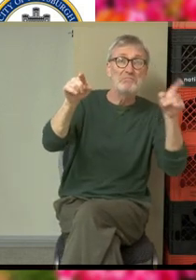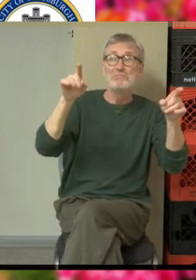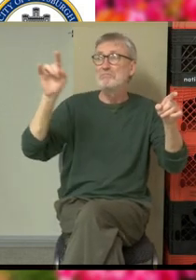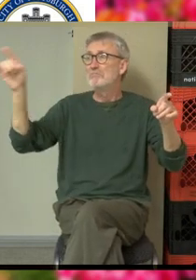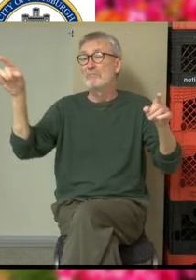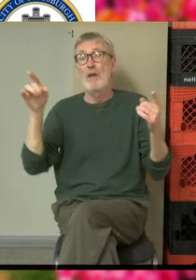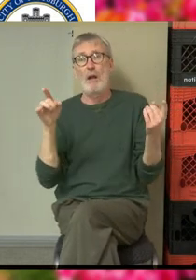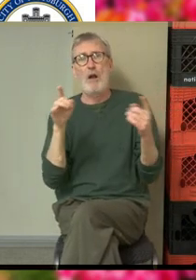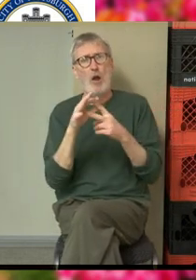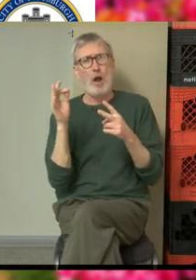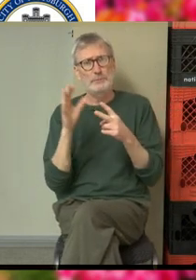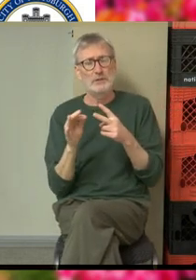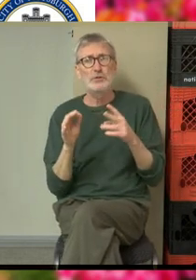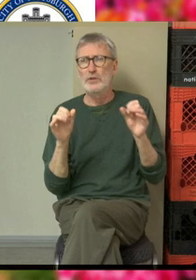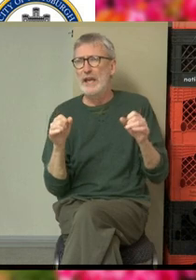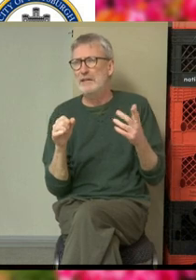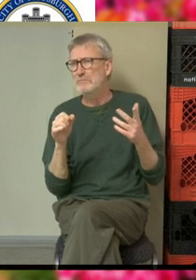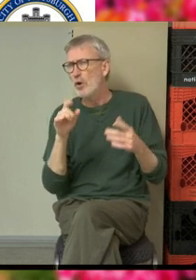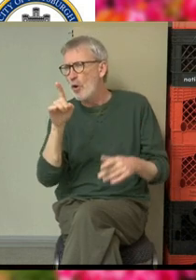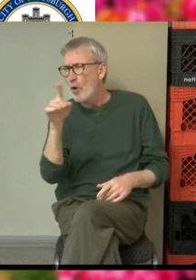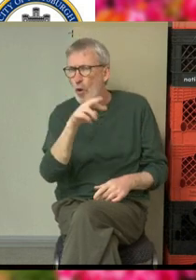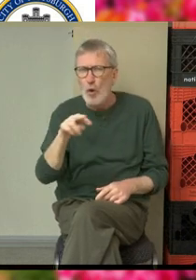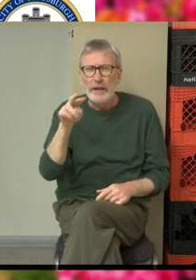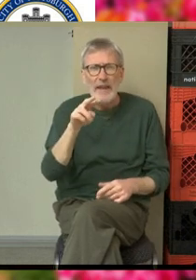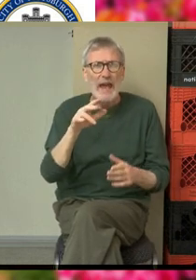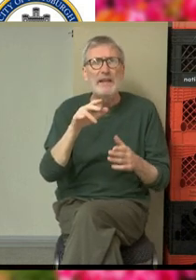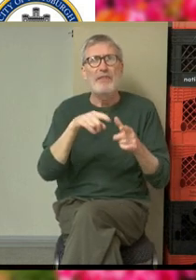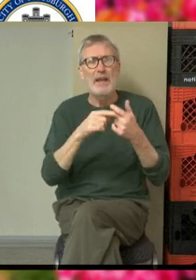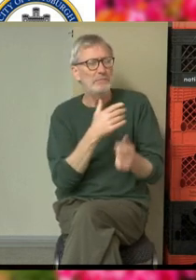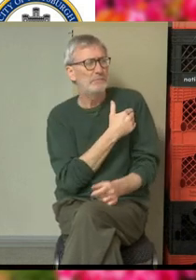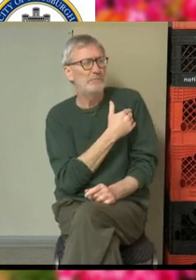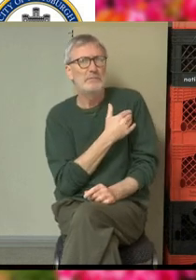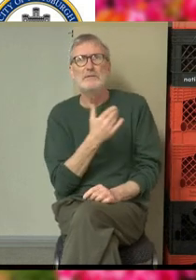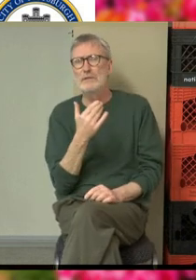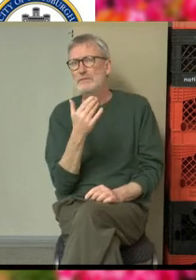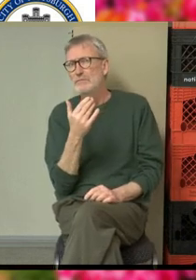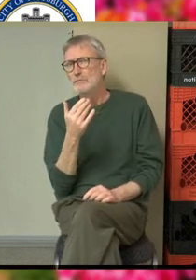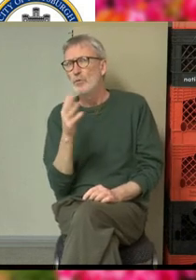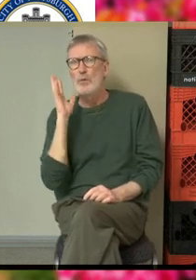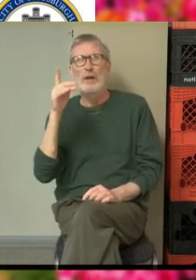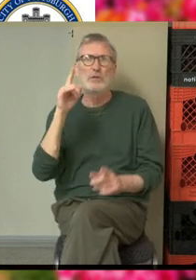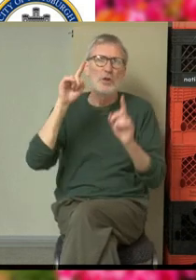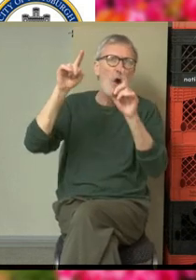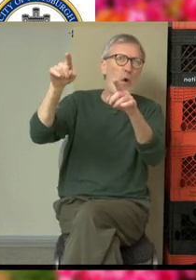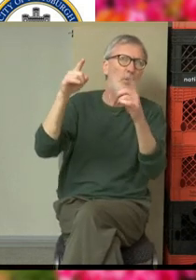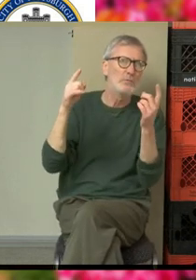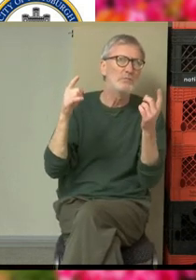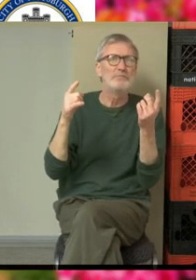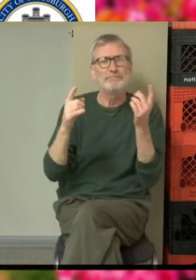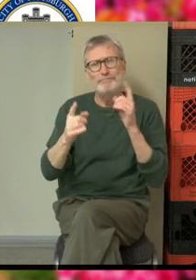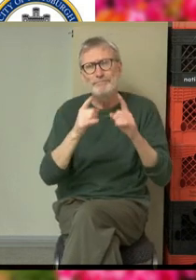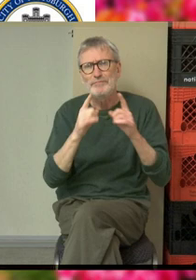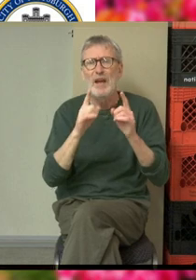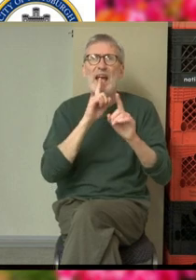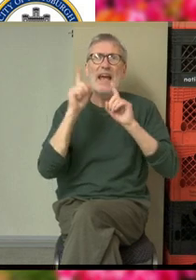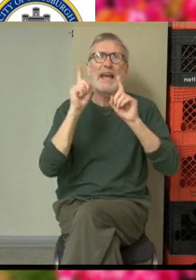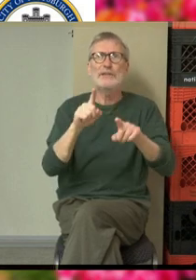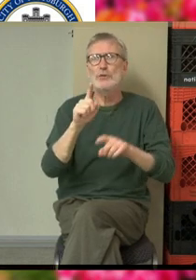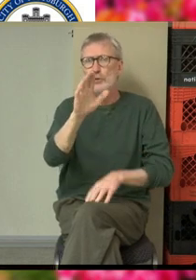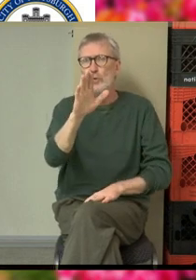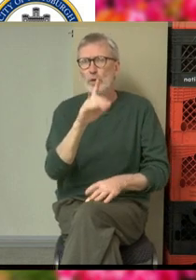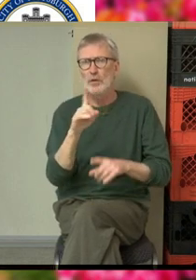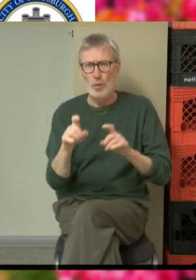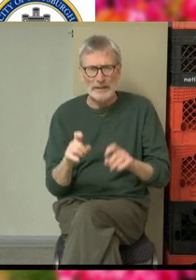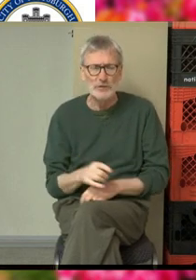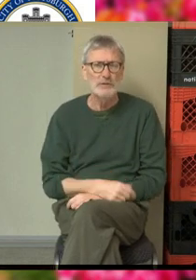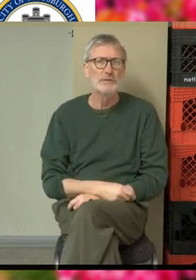any questions in more detail, Andrea, myself, we'll be out there. We're happy to talk with folks. And